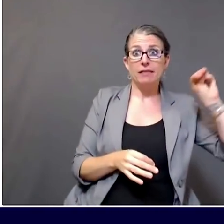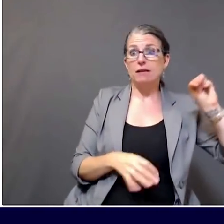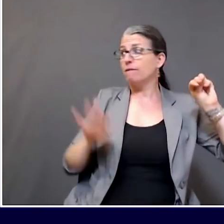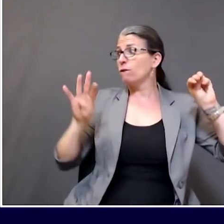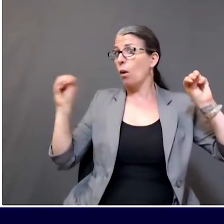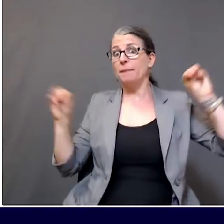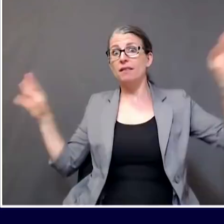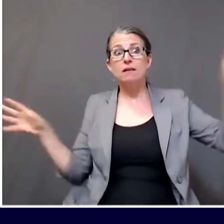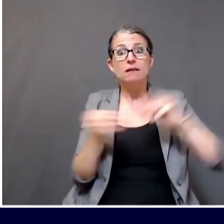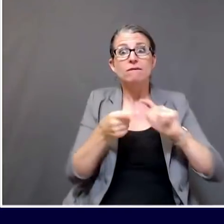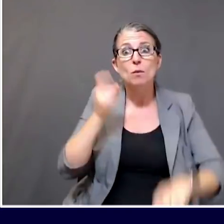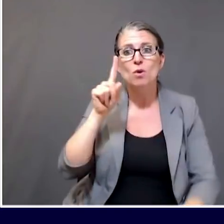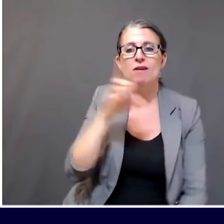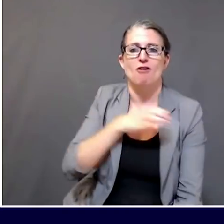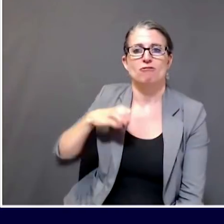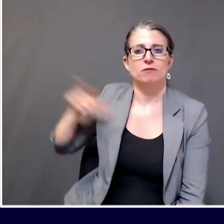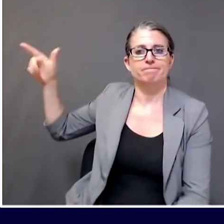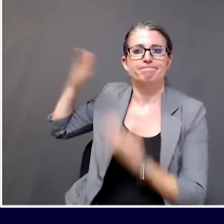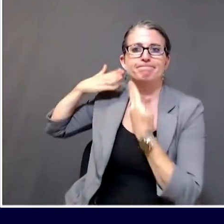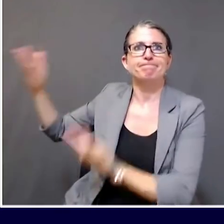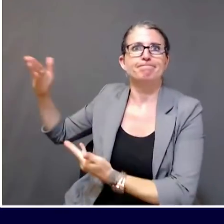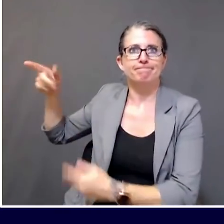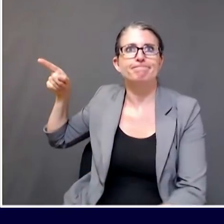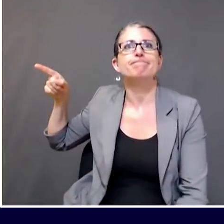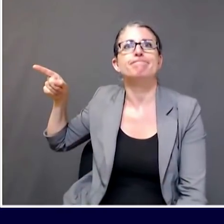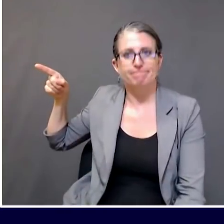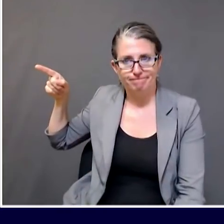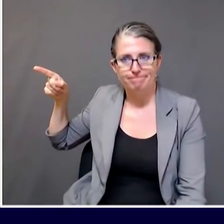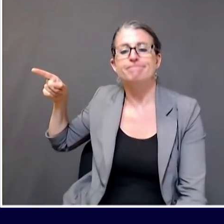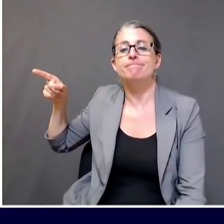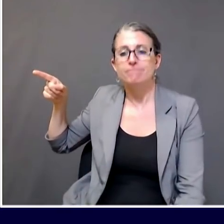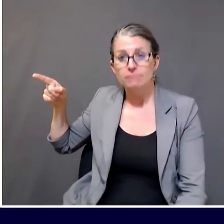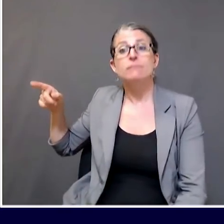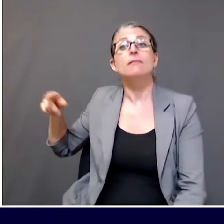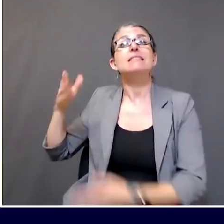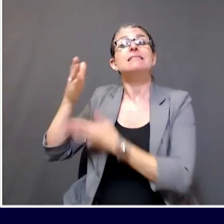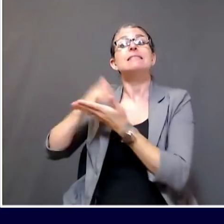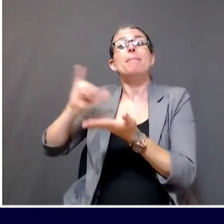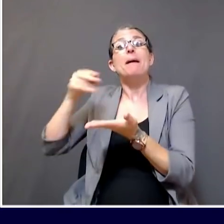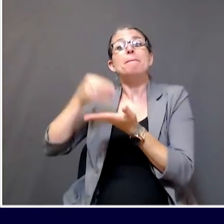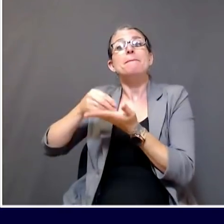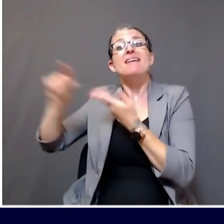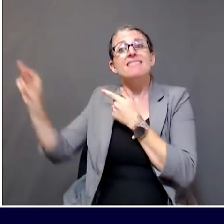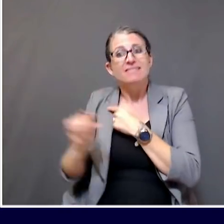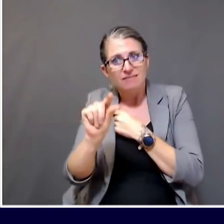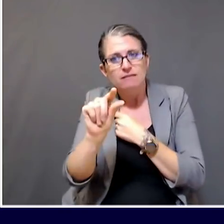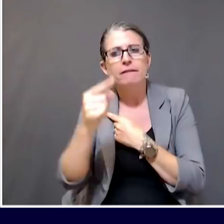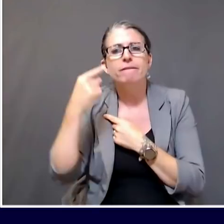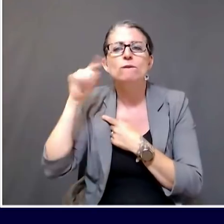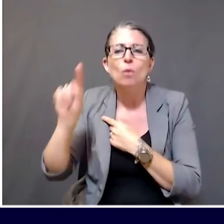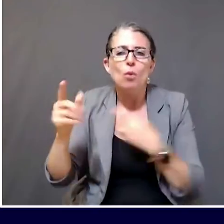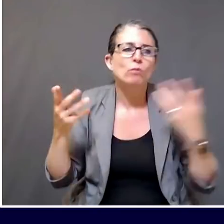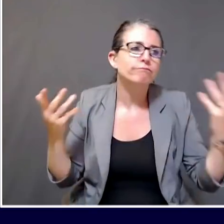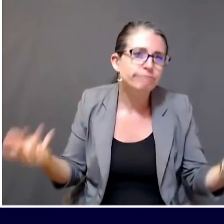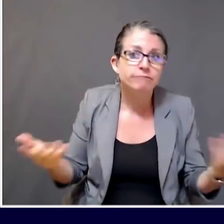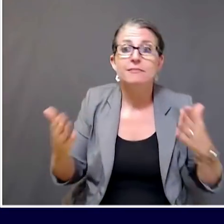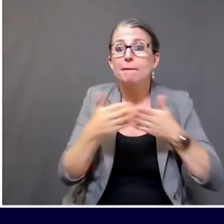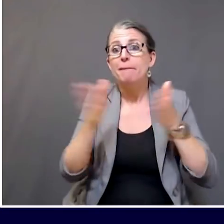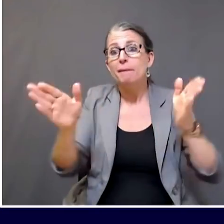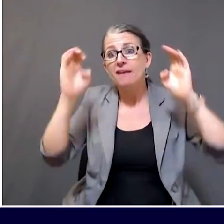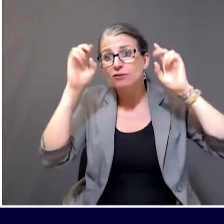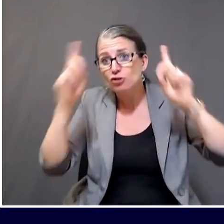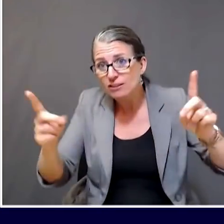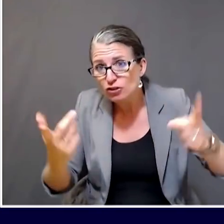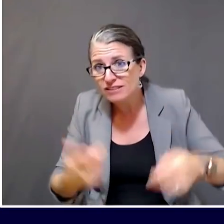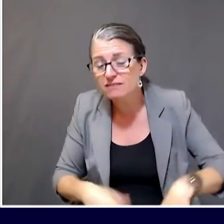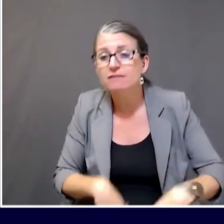public education, physical distancing, public health support, personal protective equipment, signs, and other means of keeping